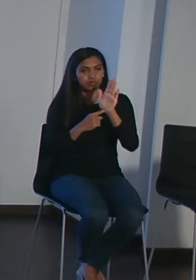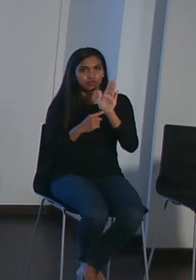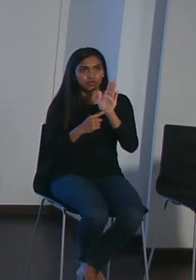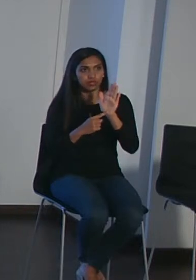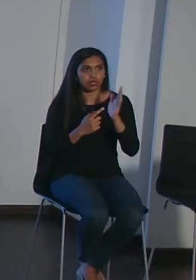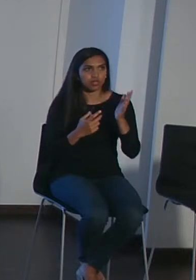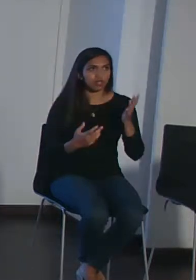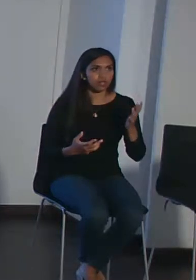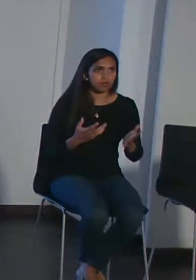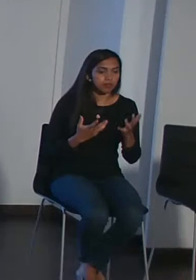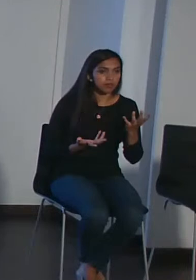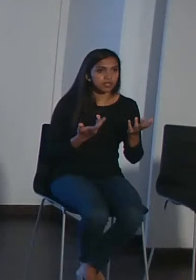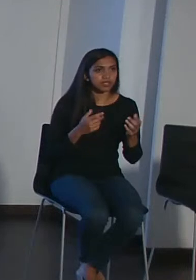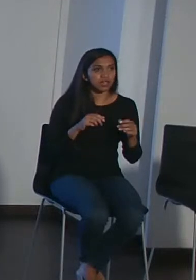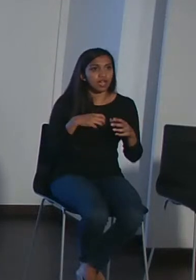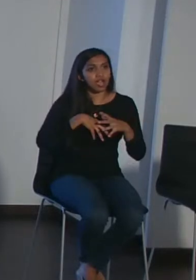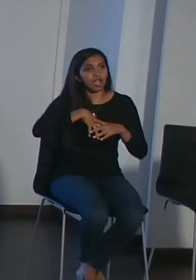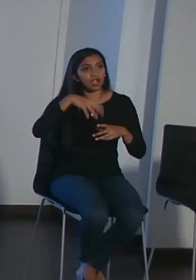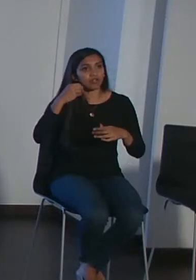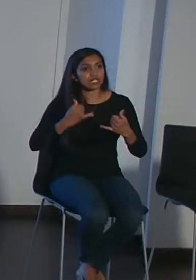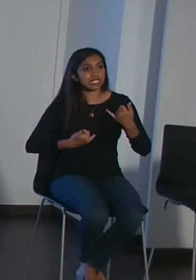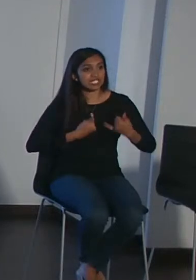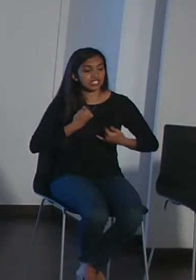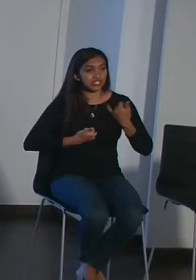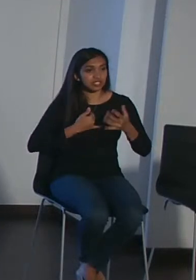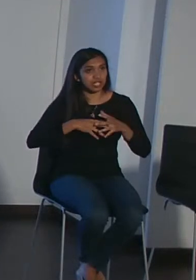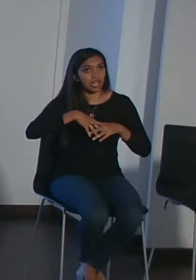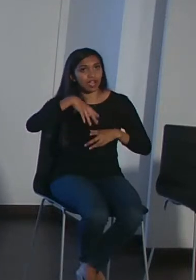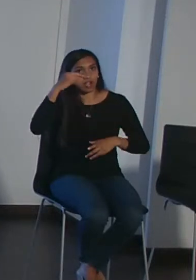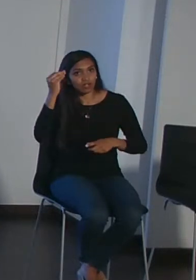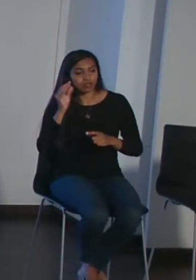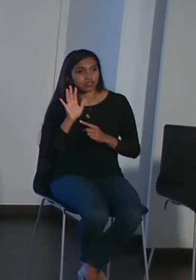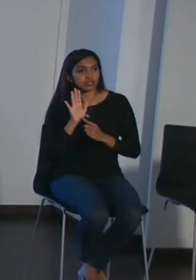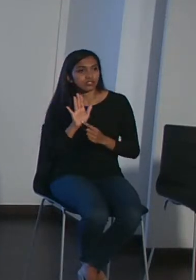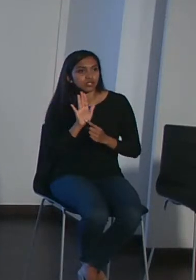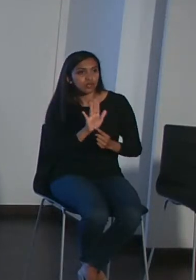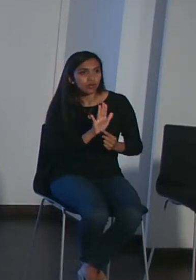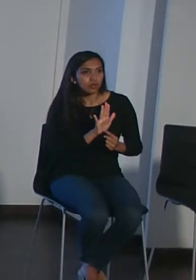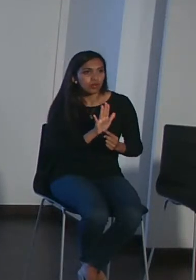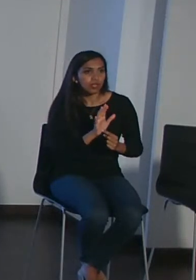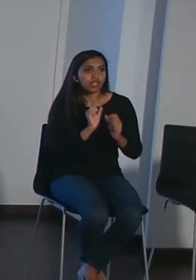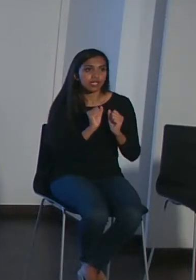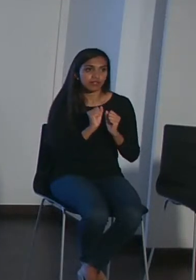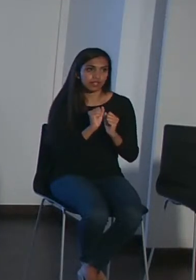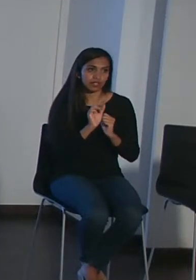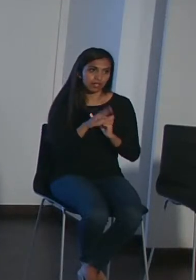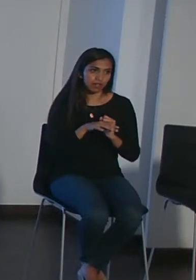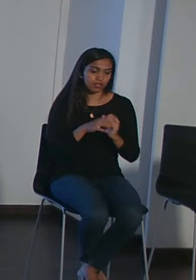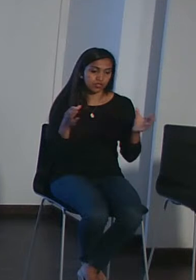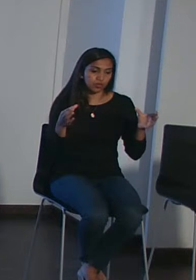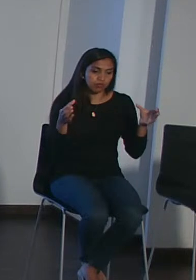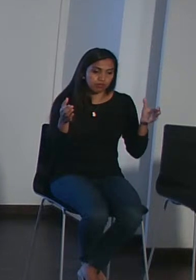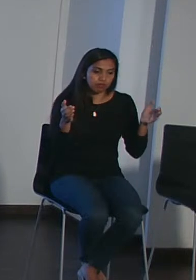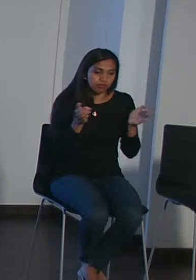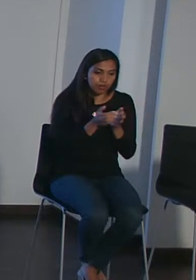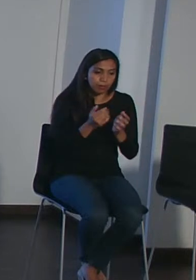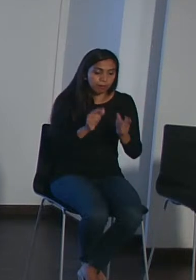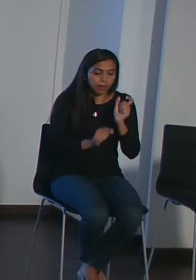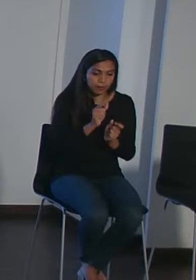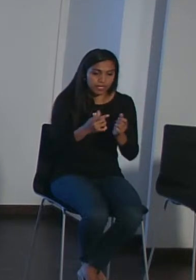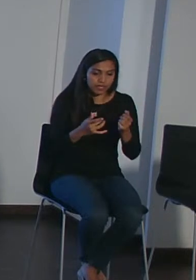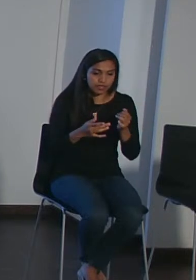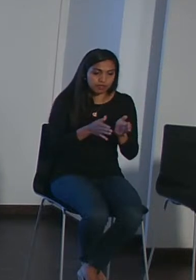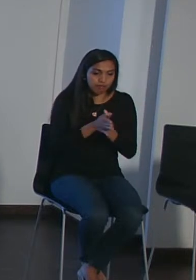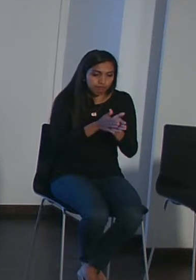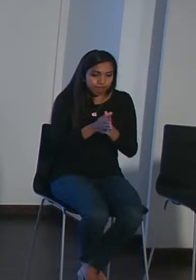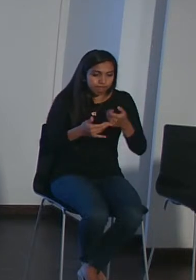in a space that is outside of just four white walls. Um, so that's how I like to think about approaching it, because definitely,